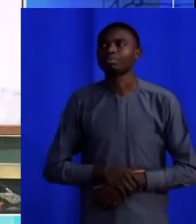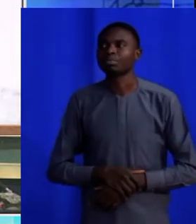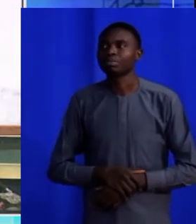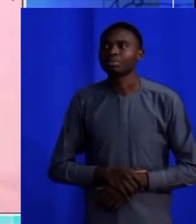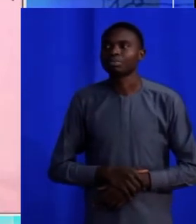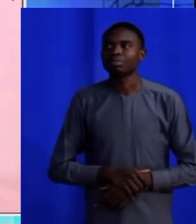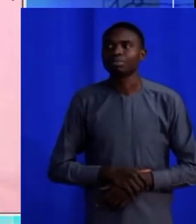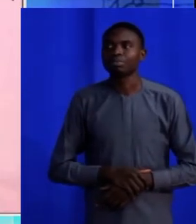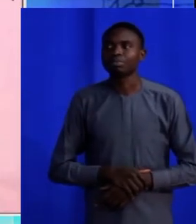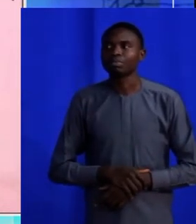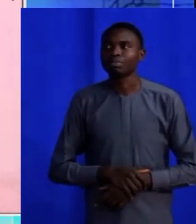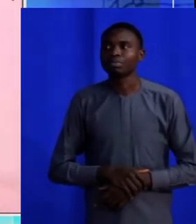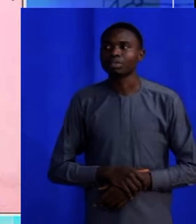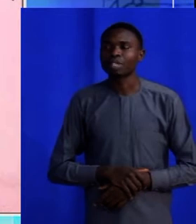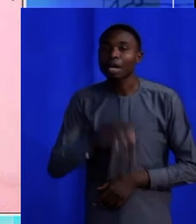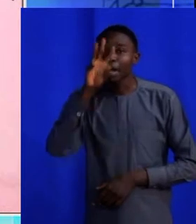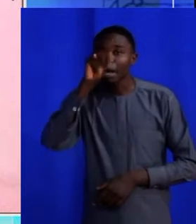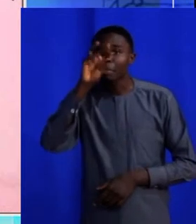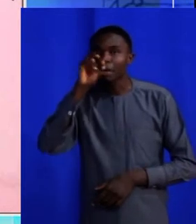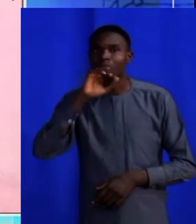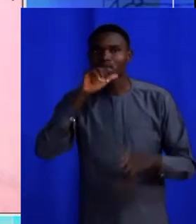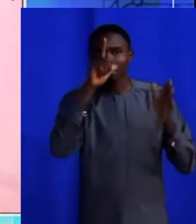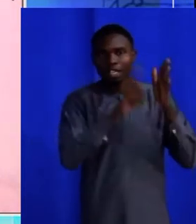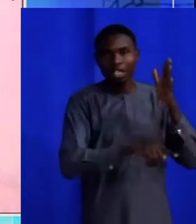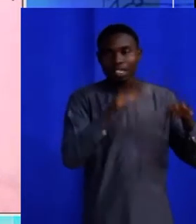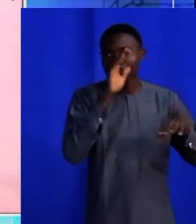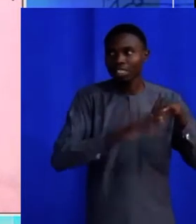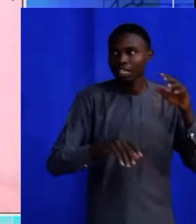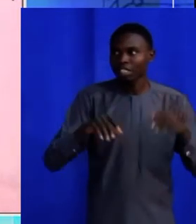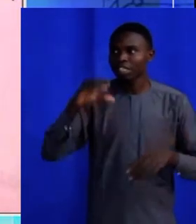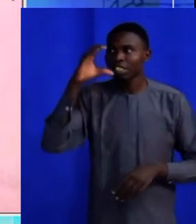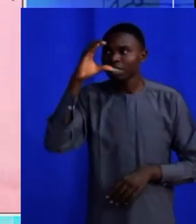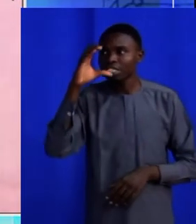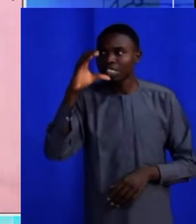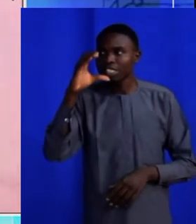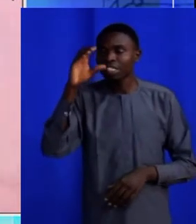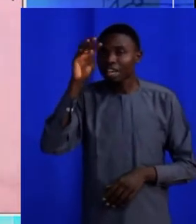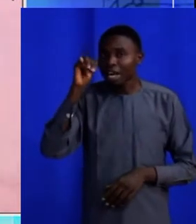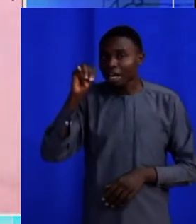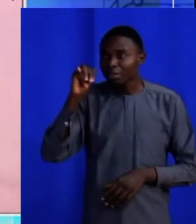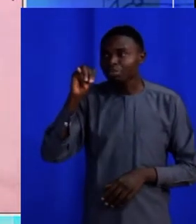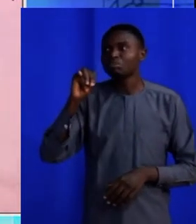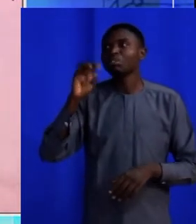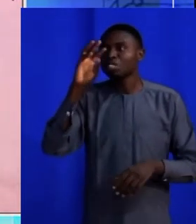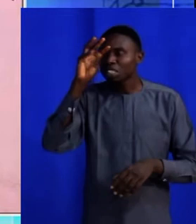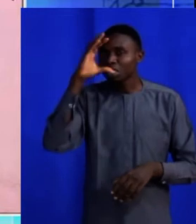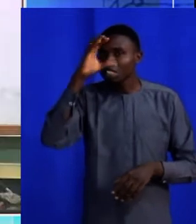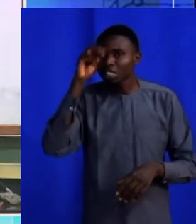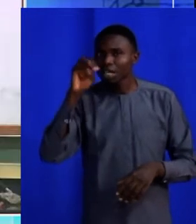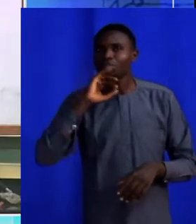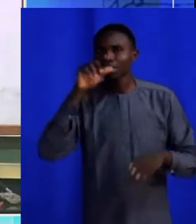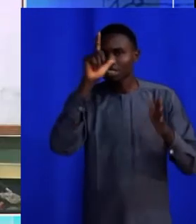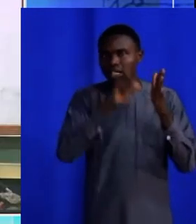We know plowing. Uda for plowing,